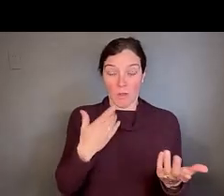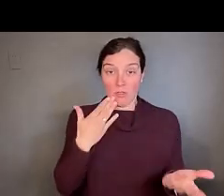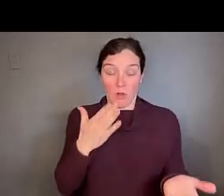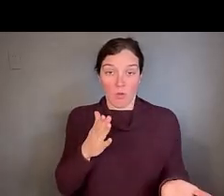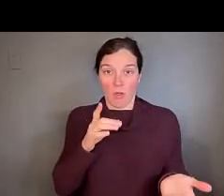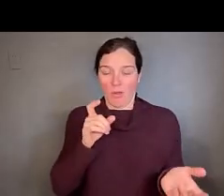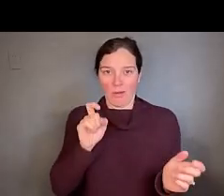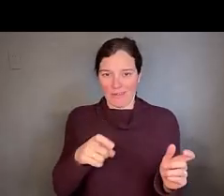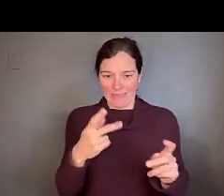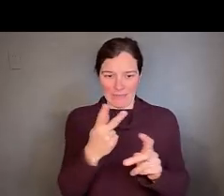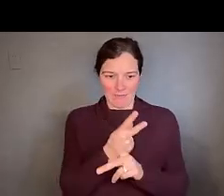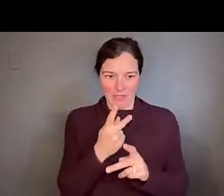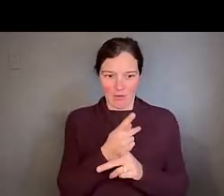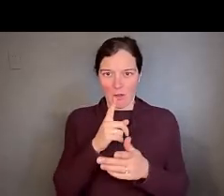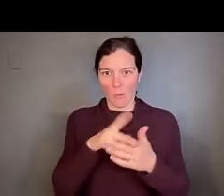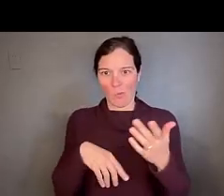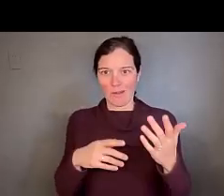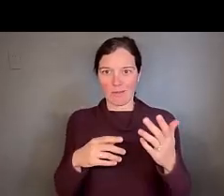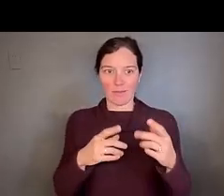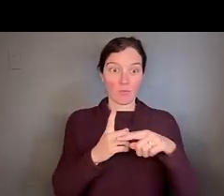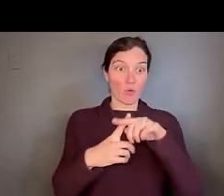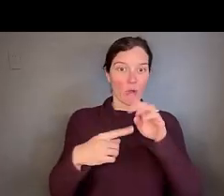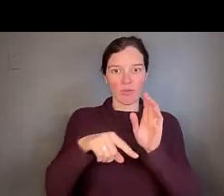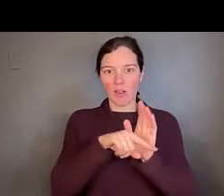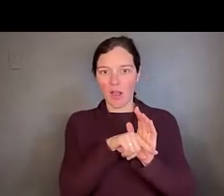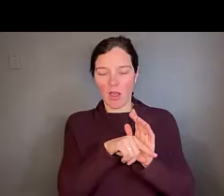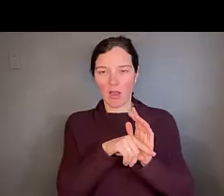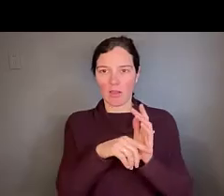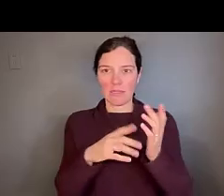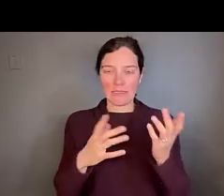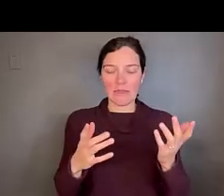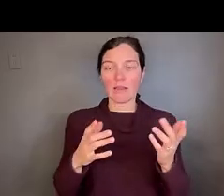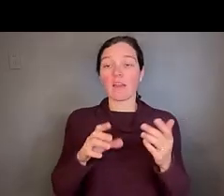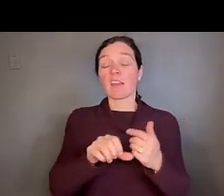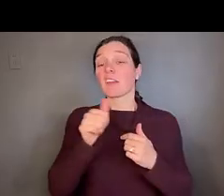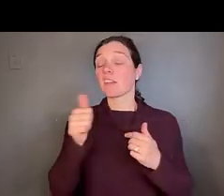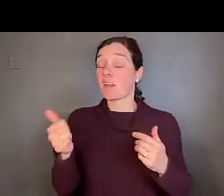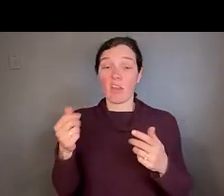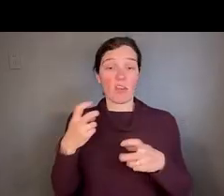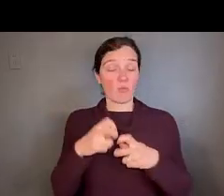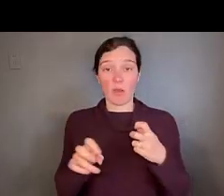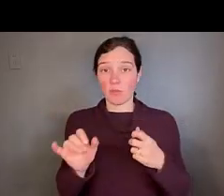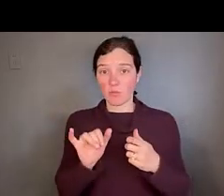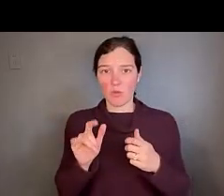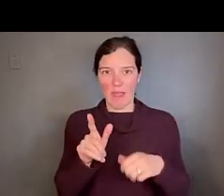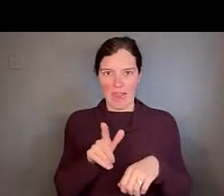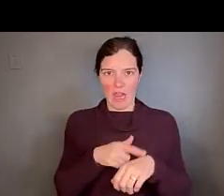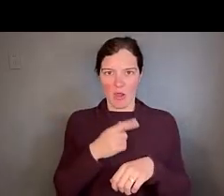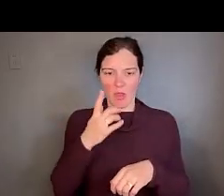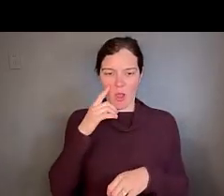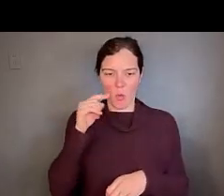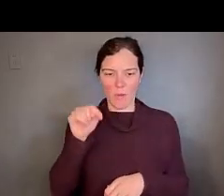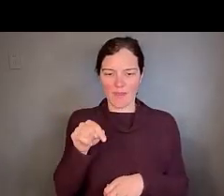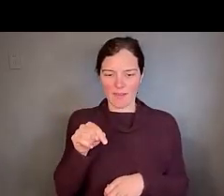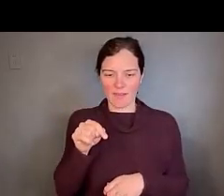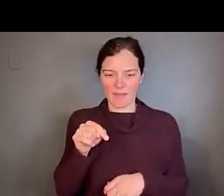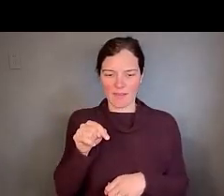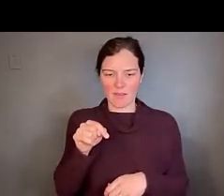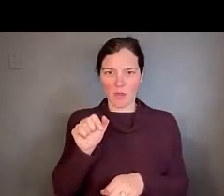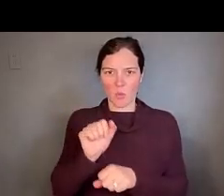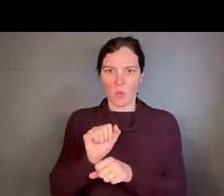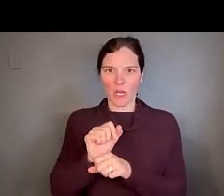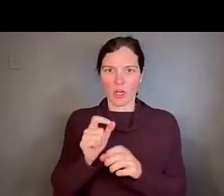need those optics to figure out what's the trade-off and maybe how long will that be. The other issue is, how long will this